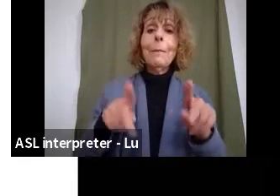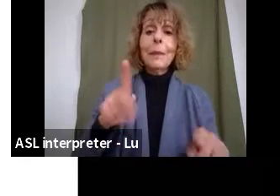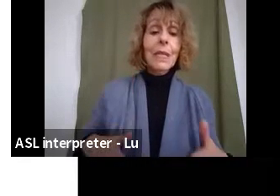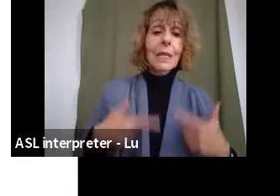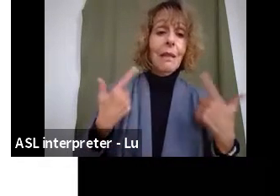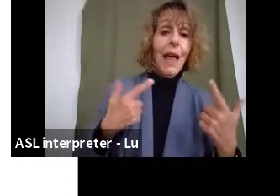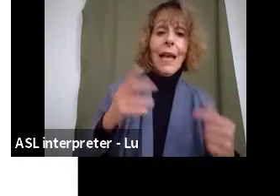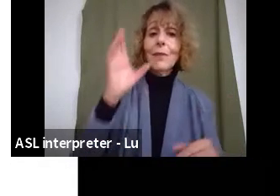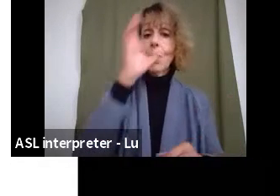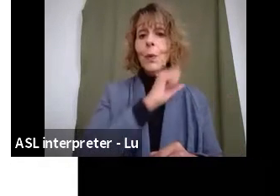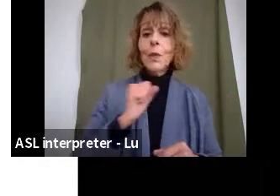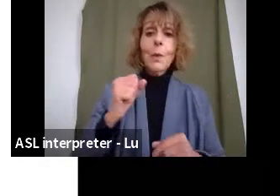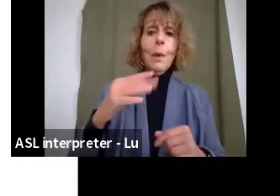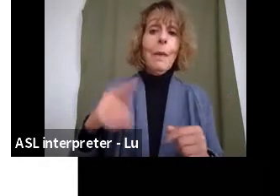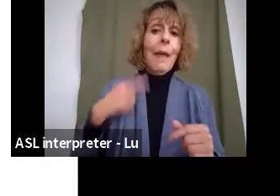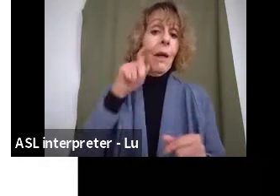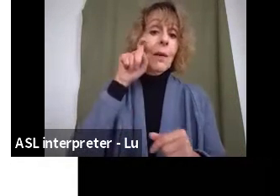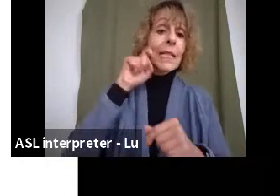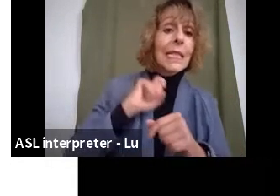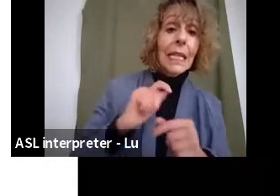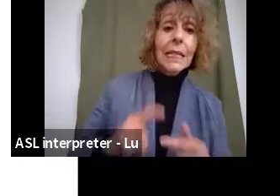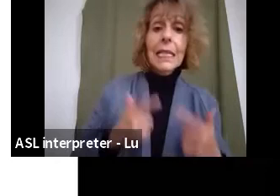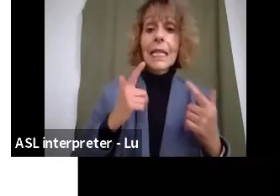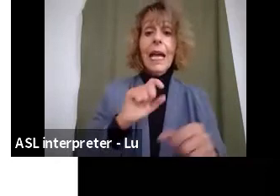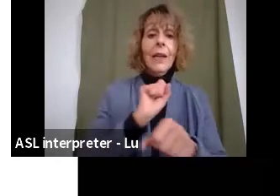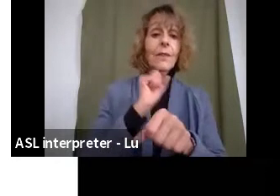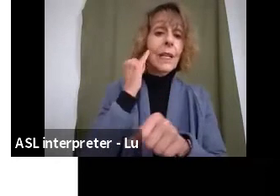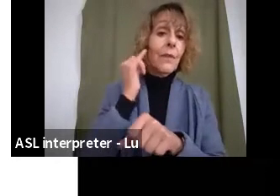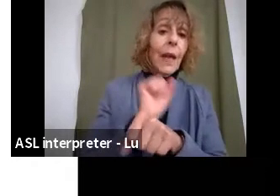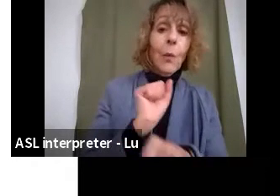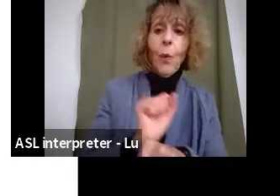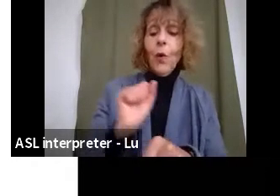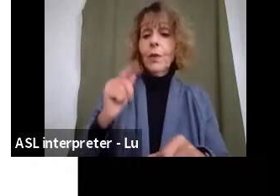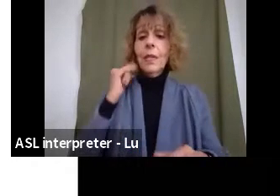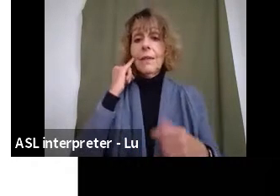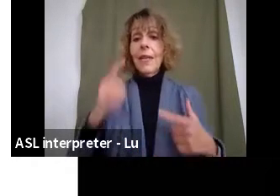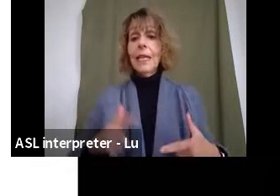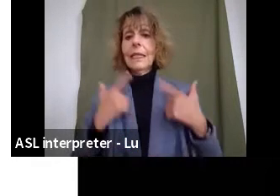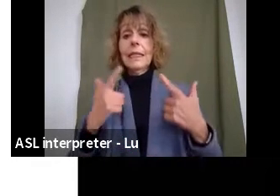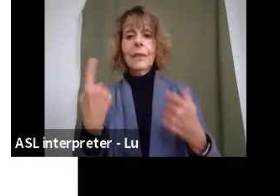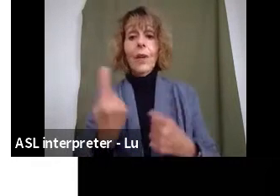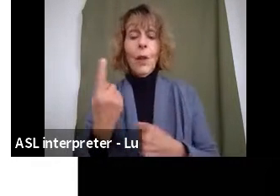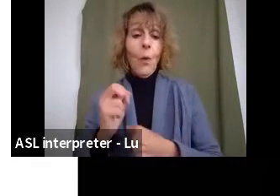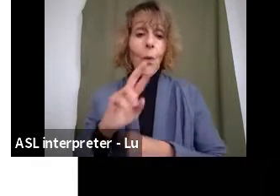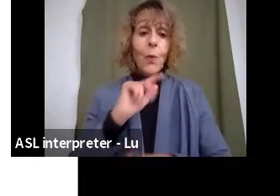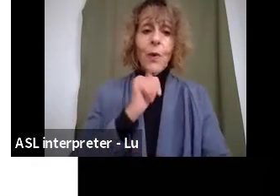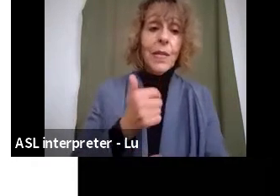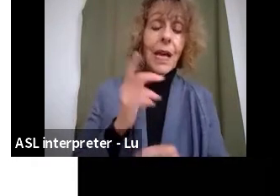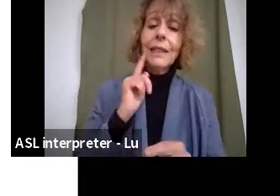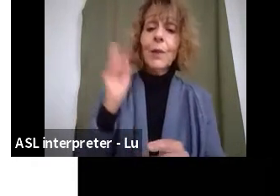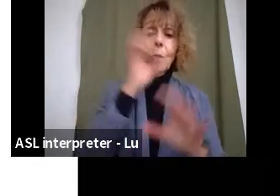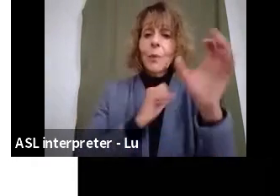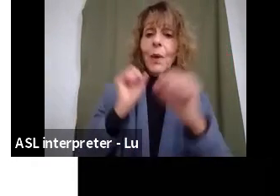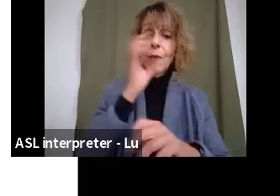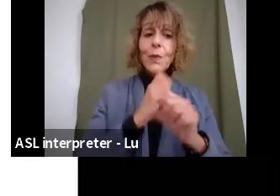what you're going to do before doing it. And I've certainly noticed in the last 10 years that medical providers have gotten really good at doing this